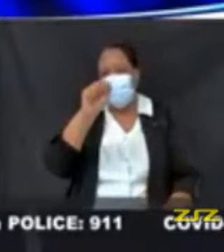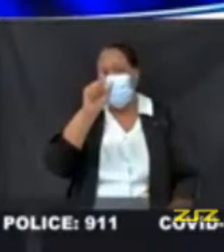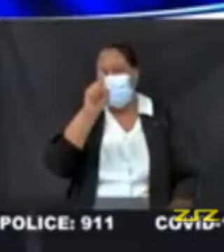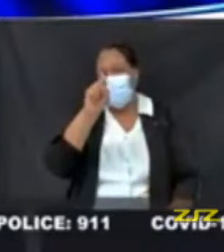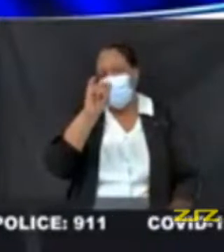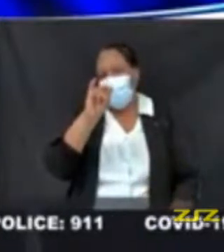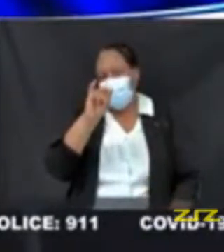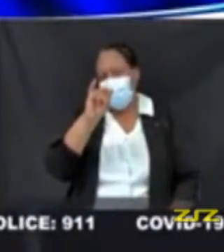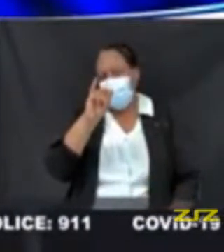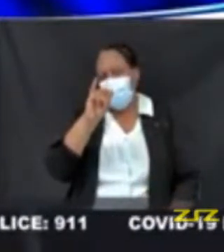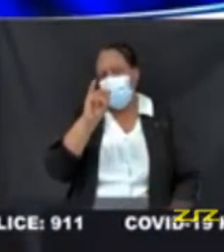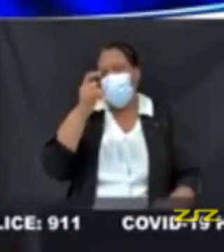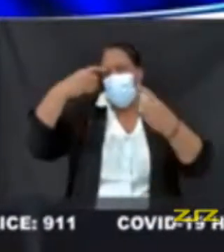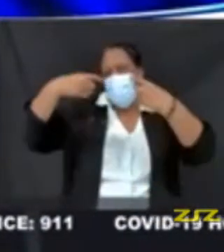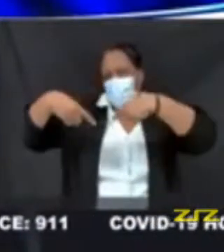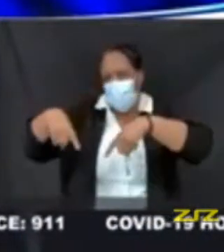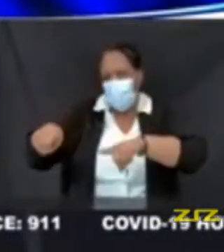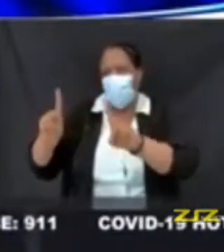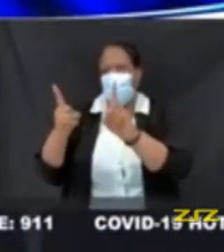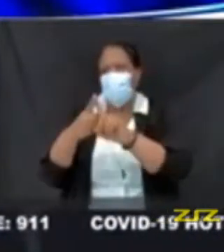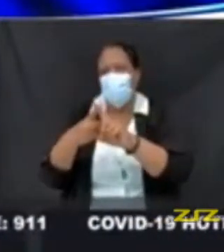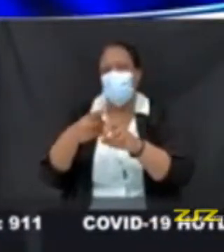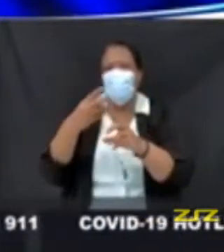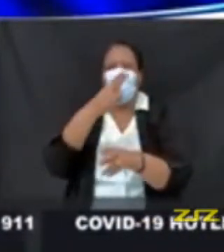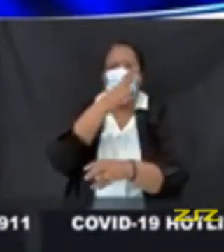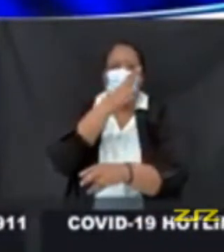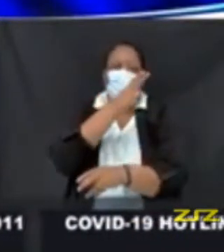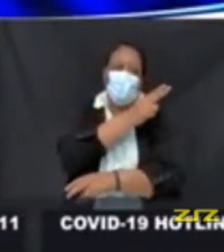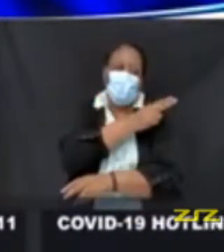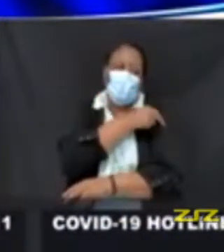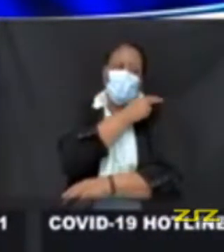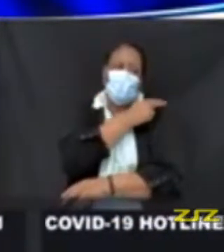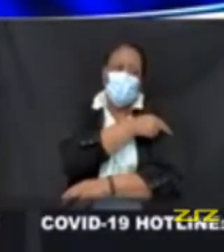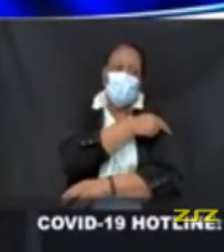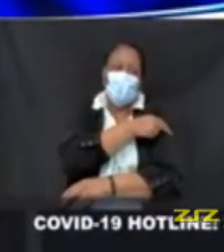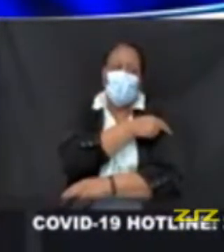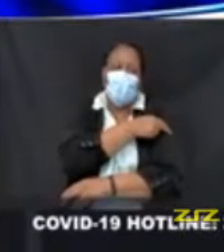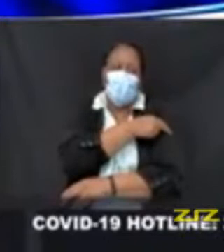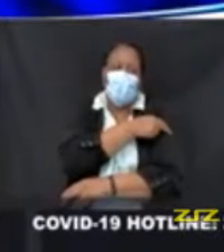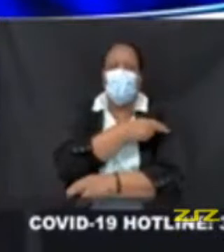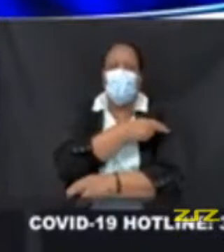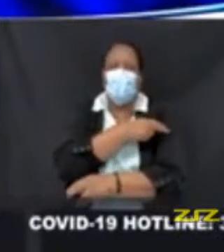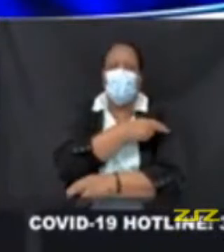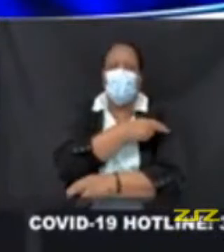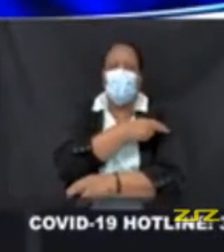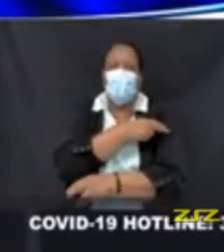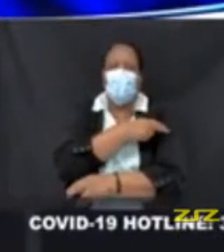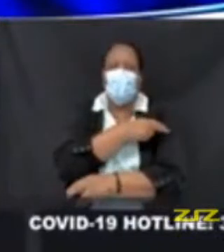of the 3 hospitals in St. Kitts between the hours of 7 and 8